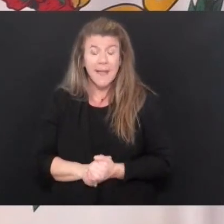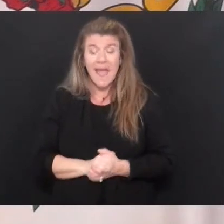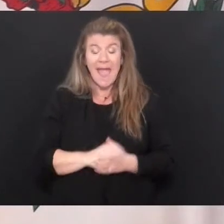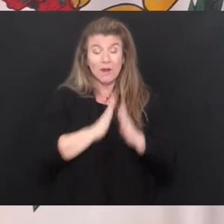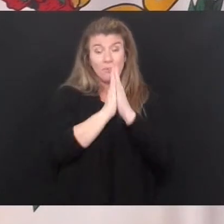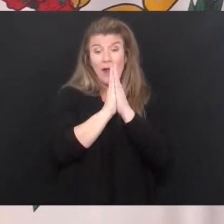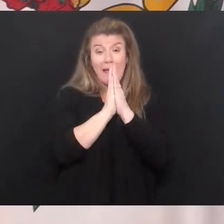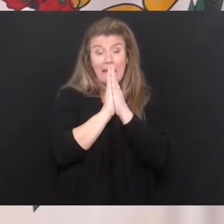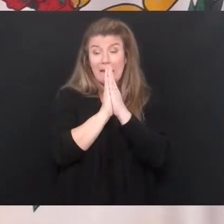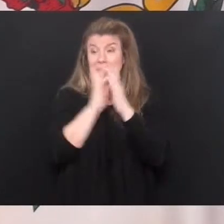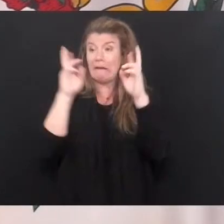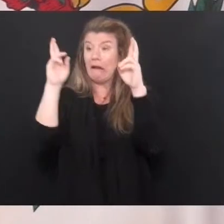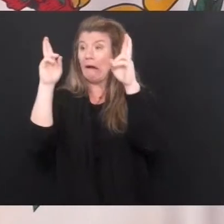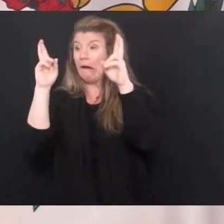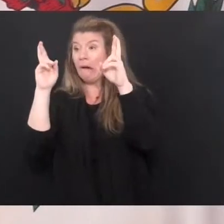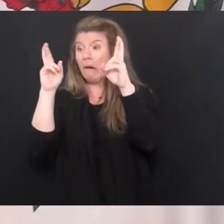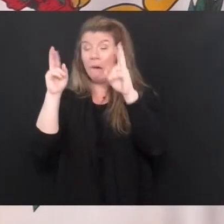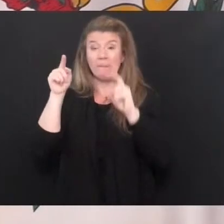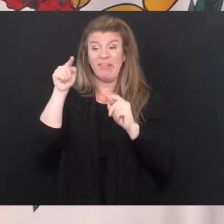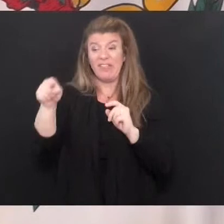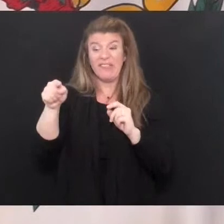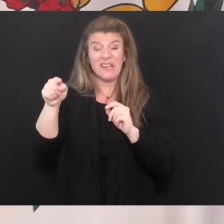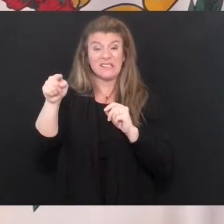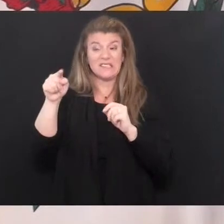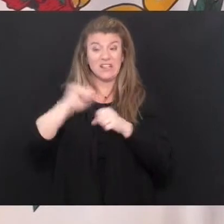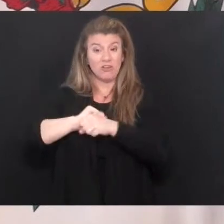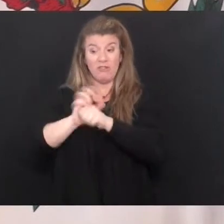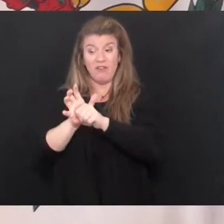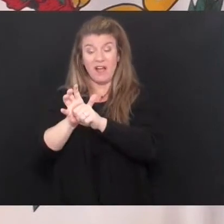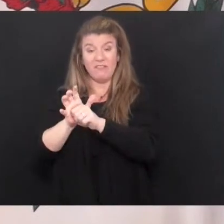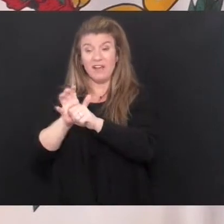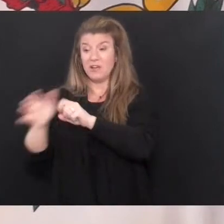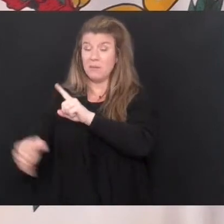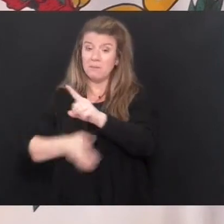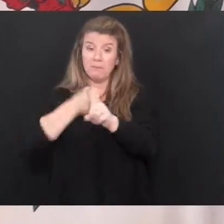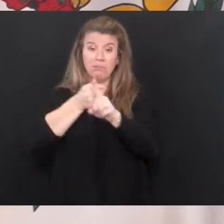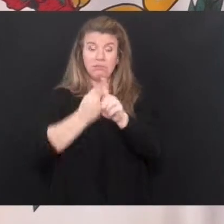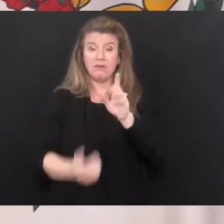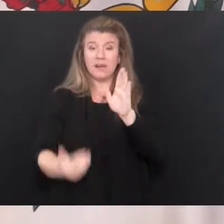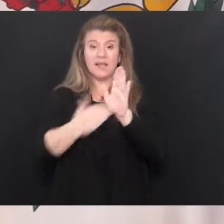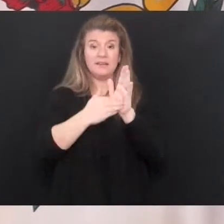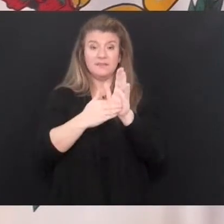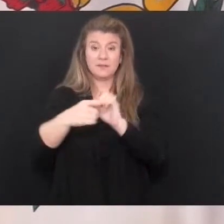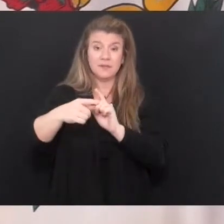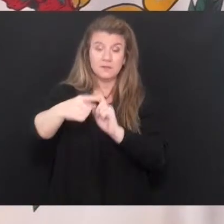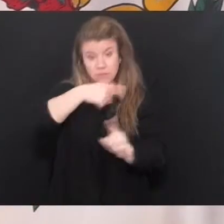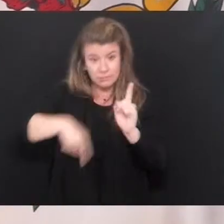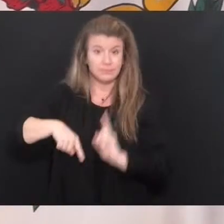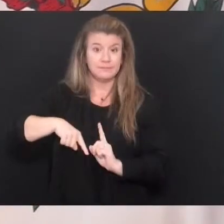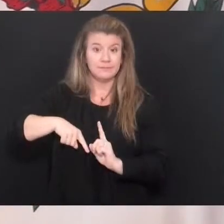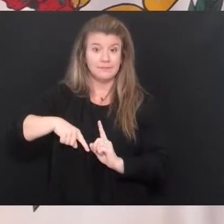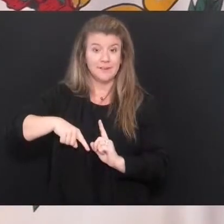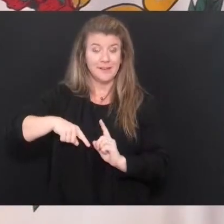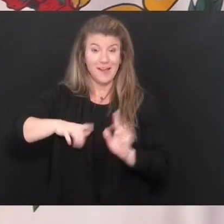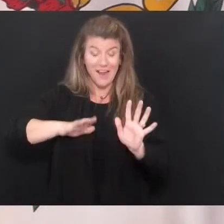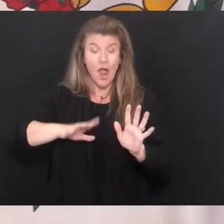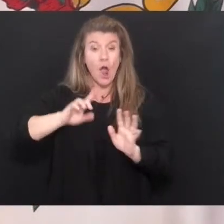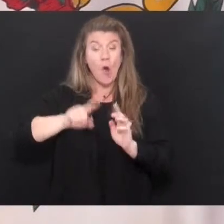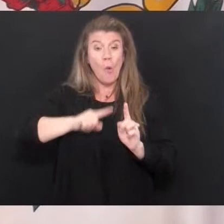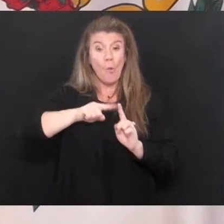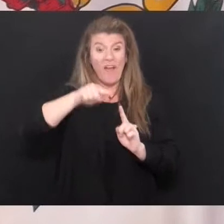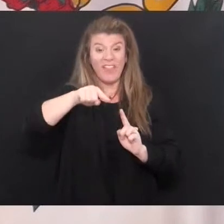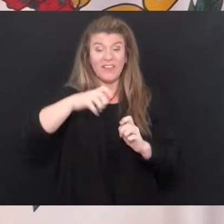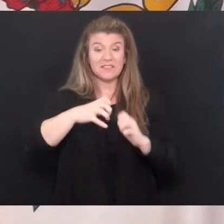pray that this thing doesn't turn and bite us. When it all started, there